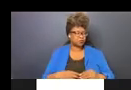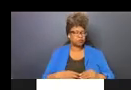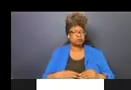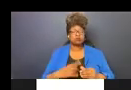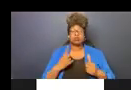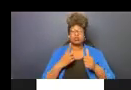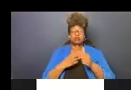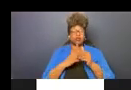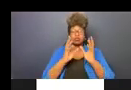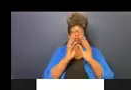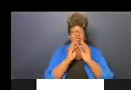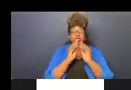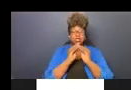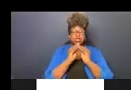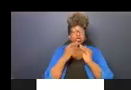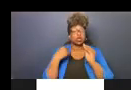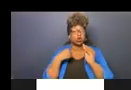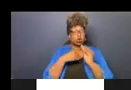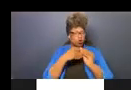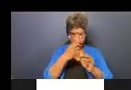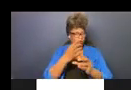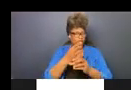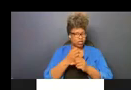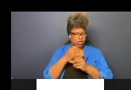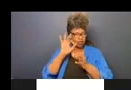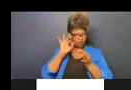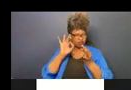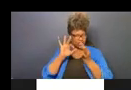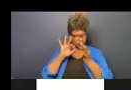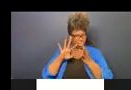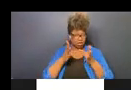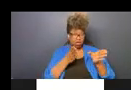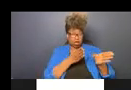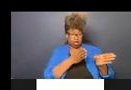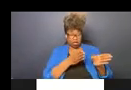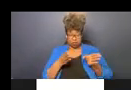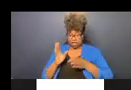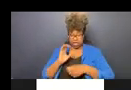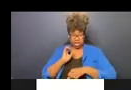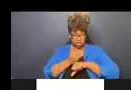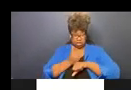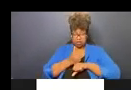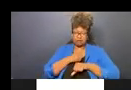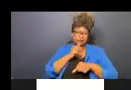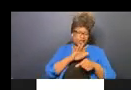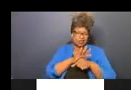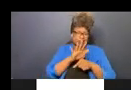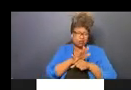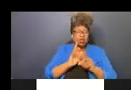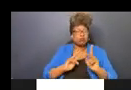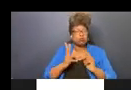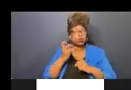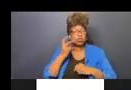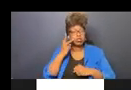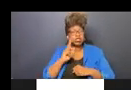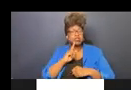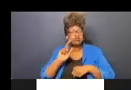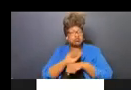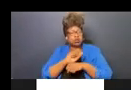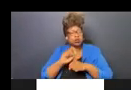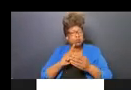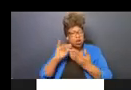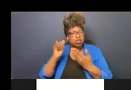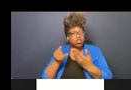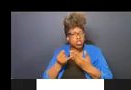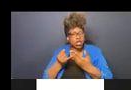first meeting, we got feedback that a plan is not enough. You know, people wanted to see real projects and they want to see